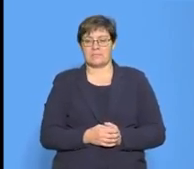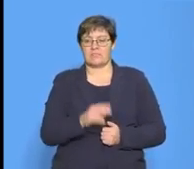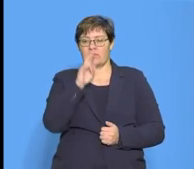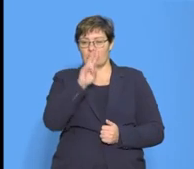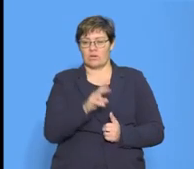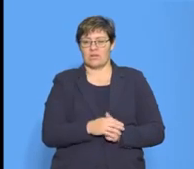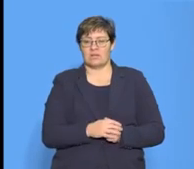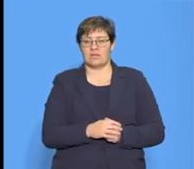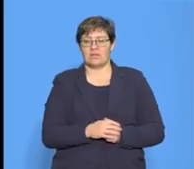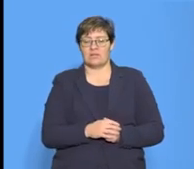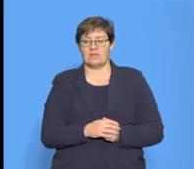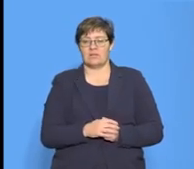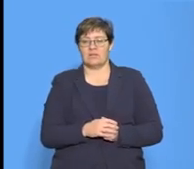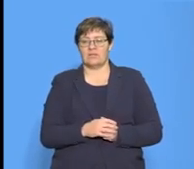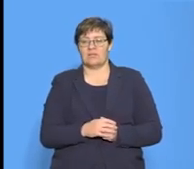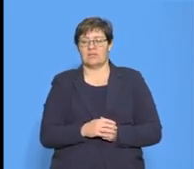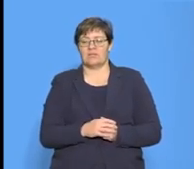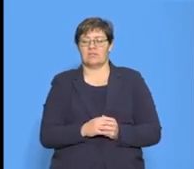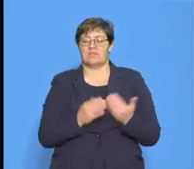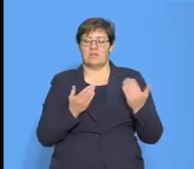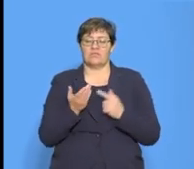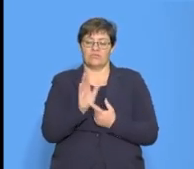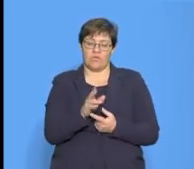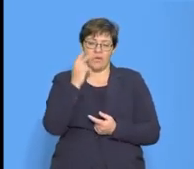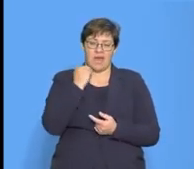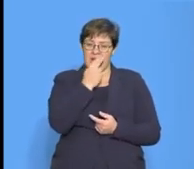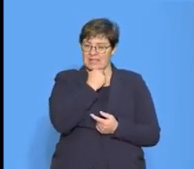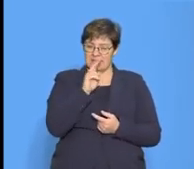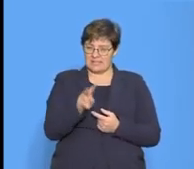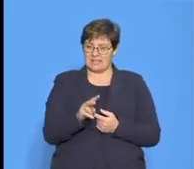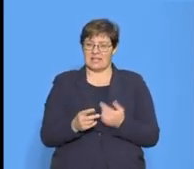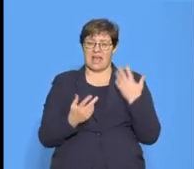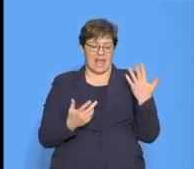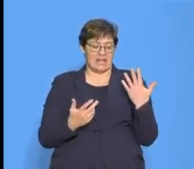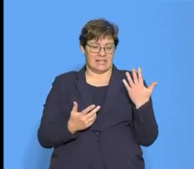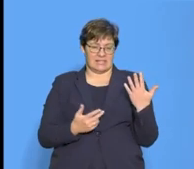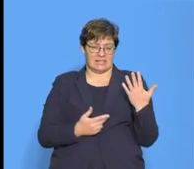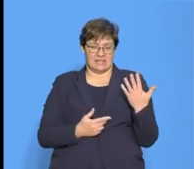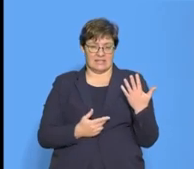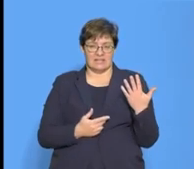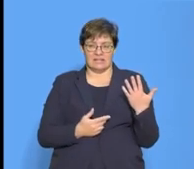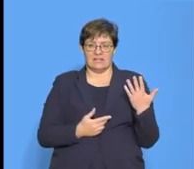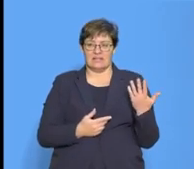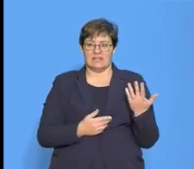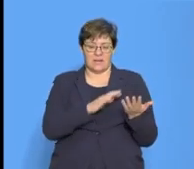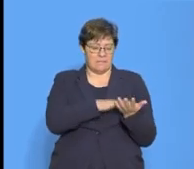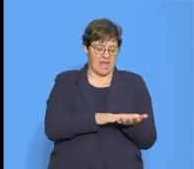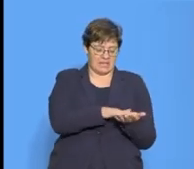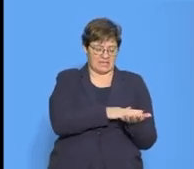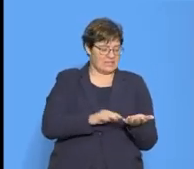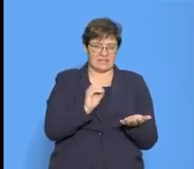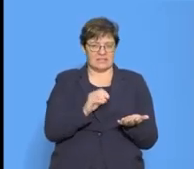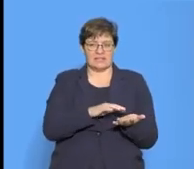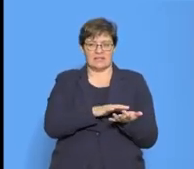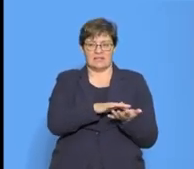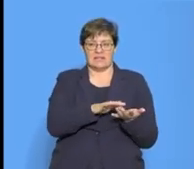All right, so let's have a look here. These diagrams, the two here, this one shows nicely where we can see the hands are